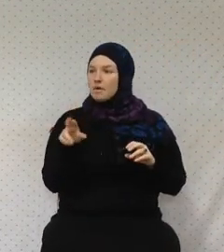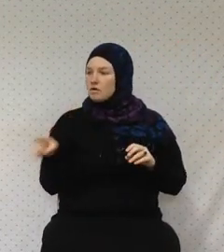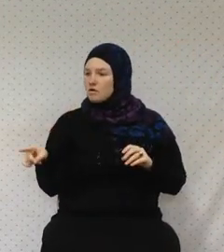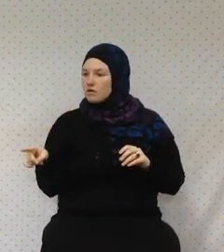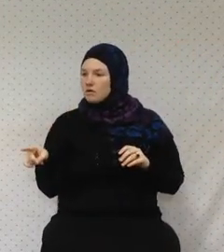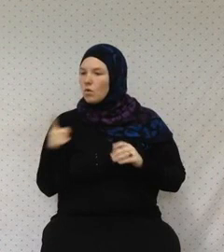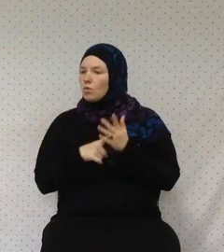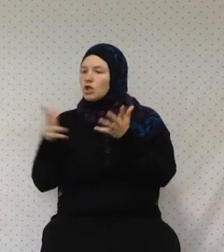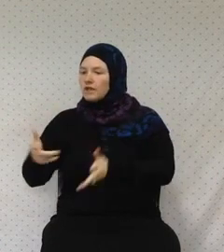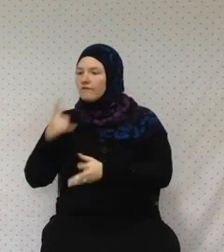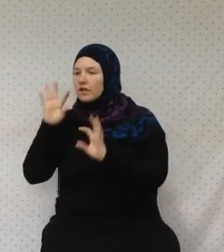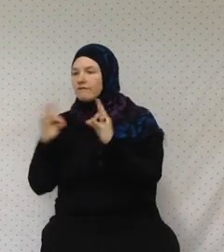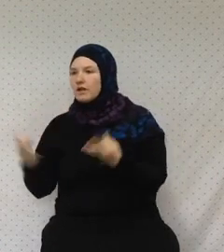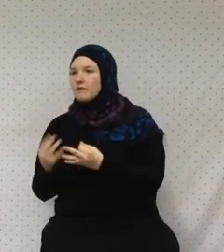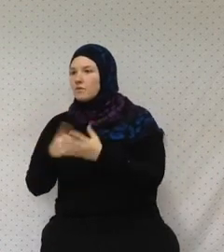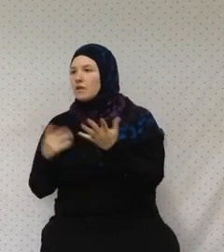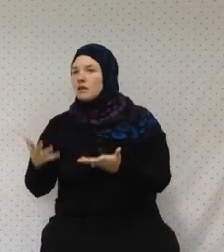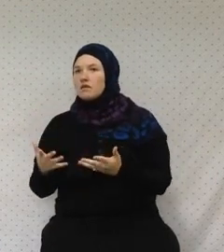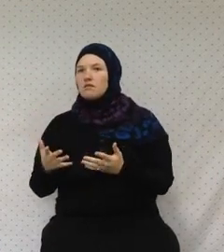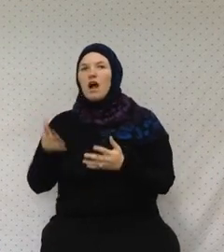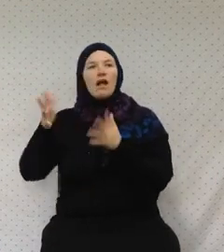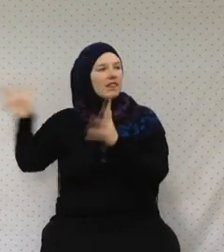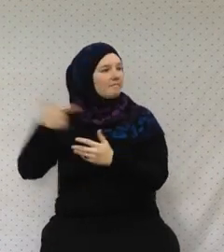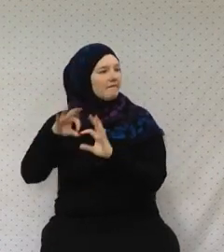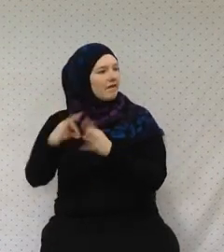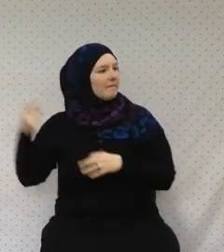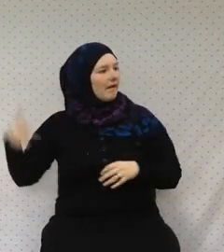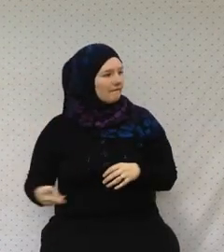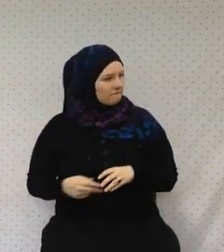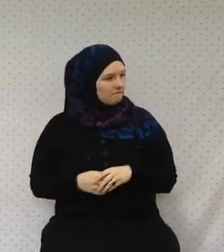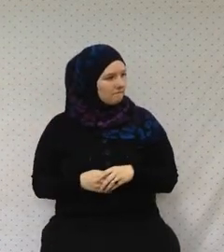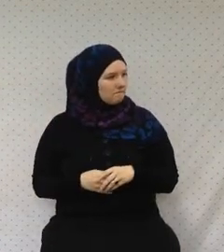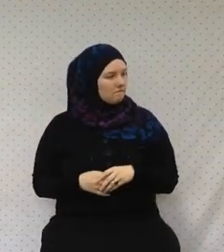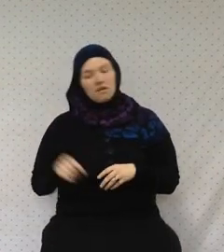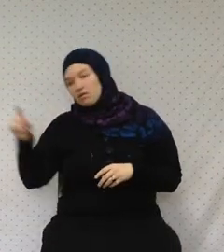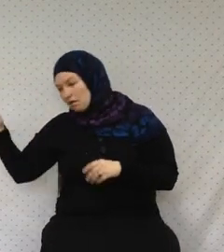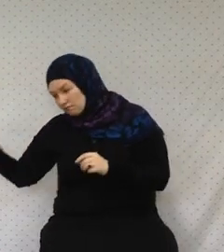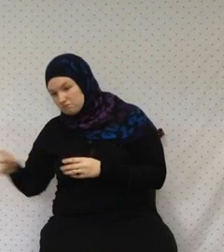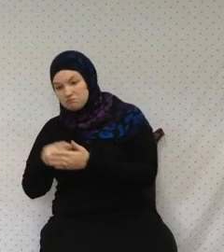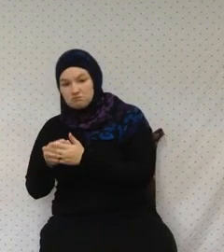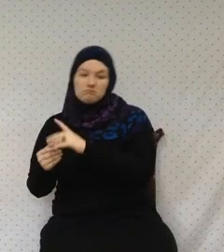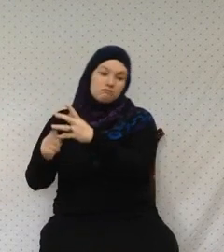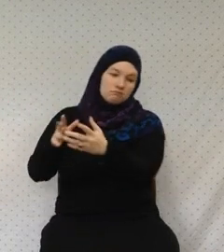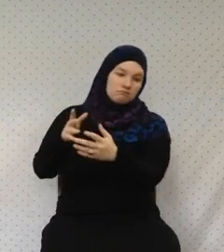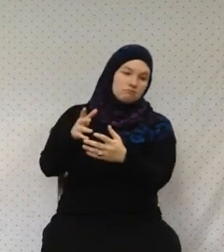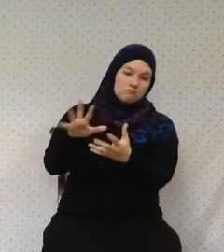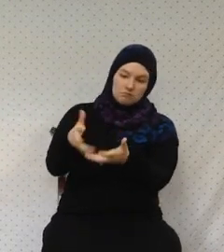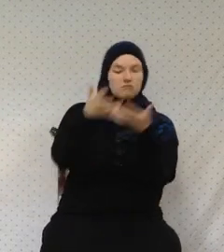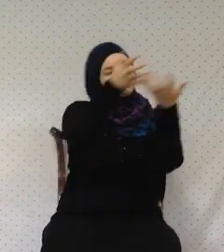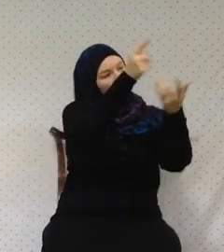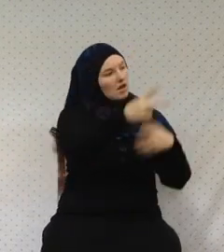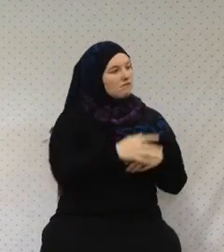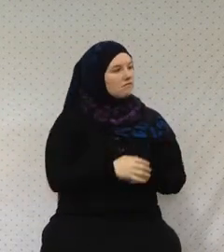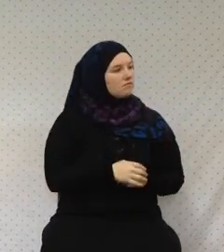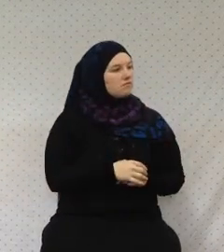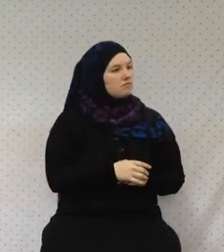did you leave for your family? He said, I left them half. So I brought half and I left them half. Quite calculating, but very